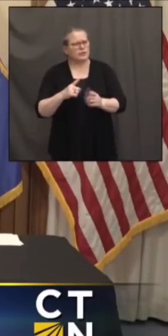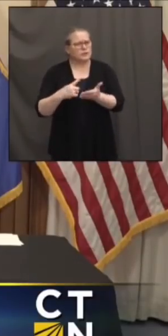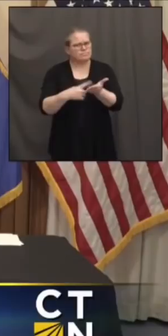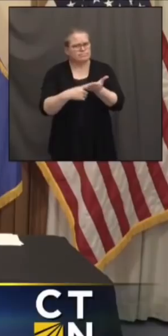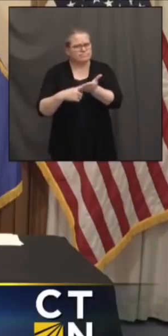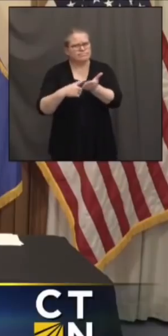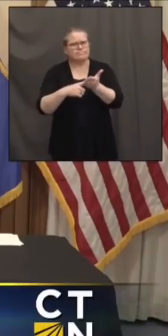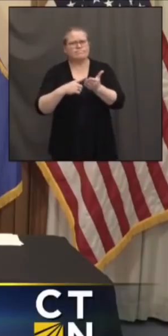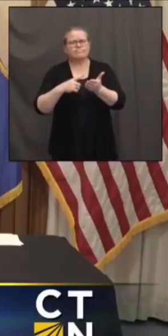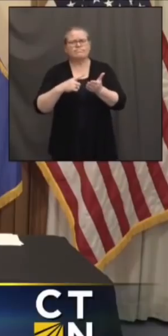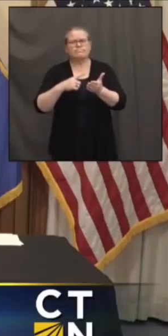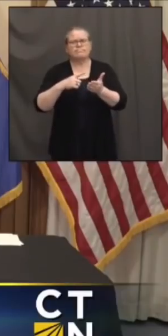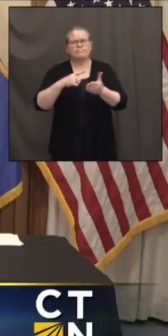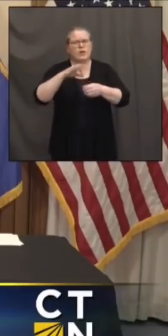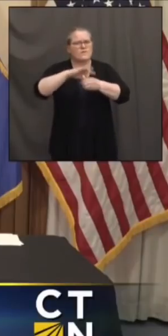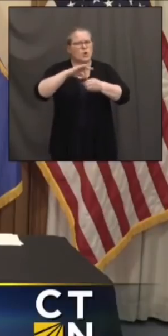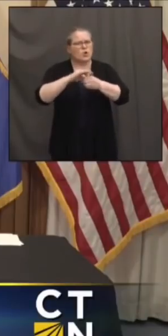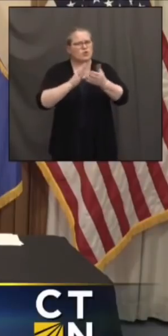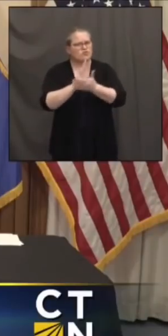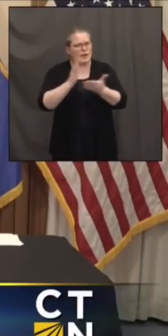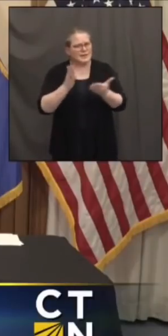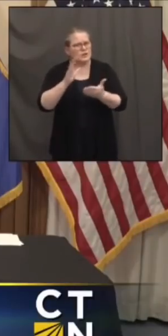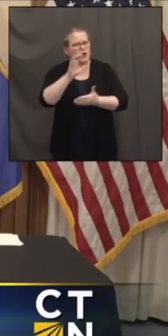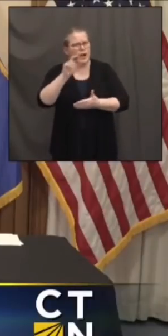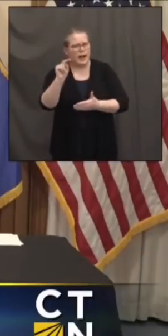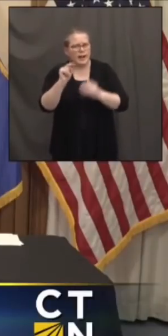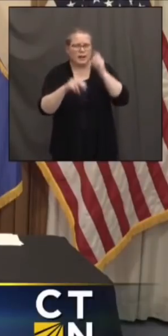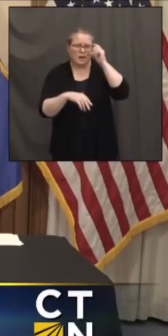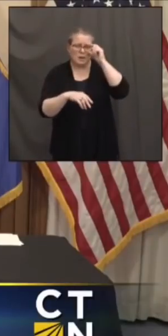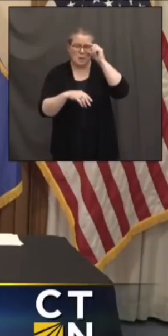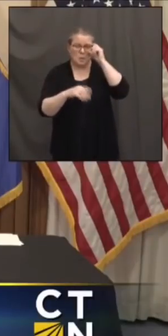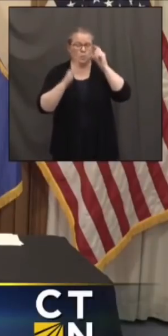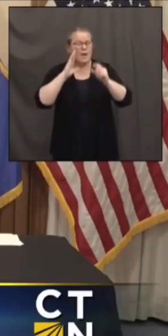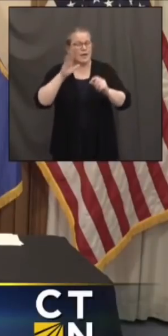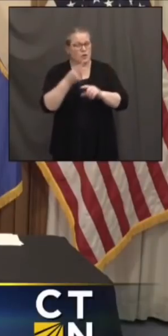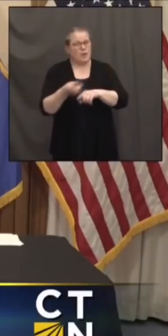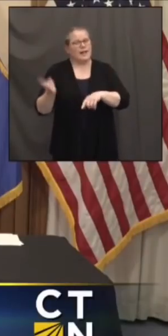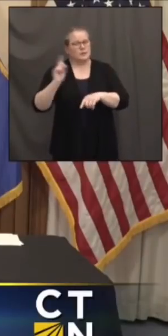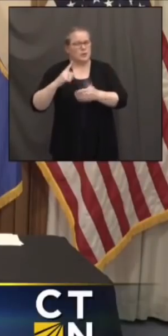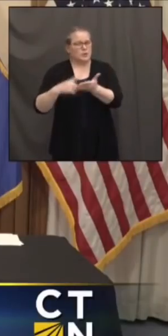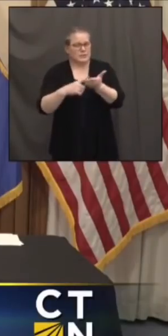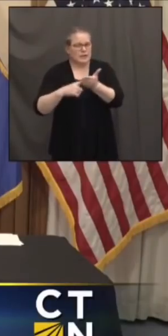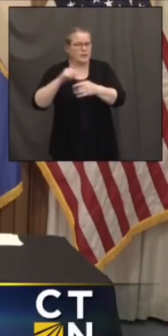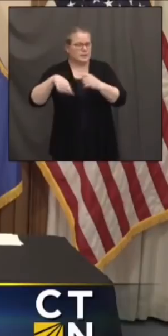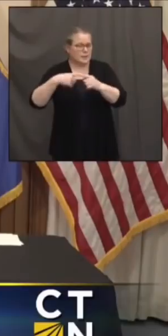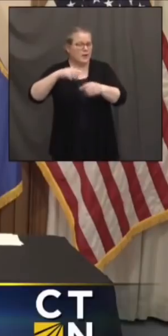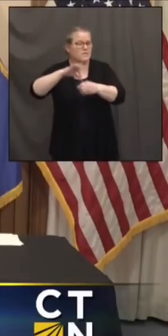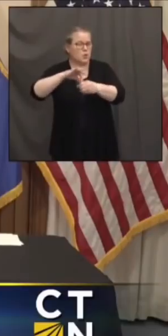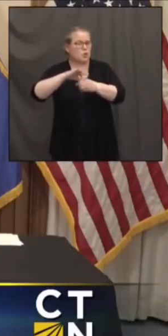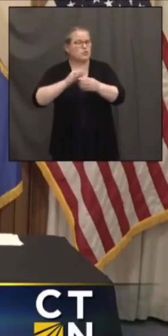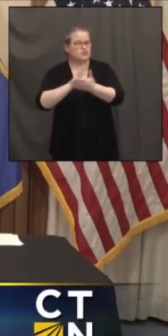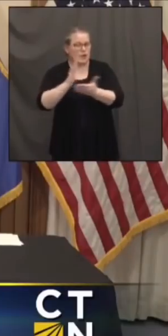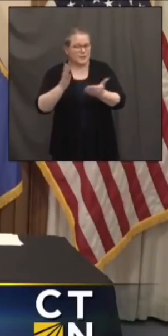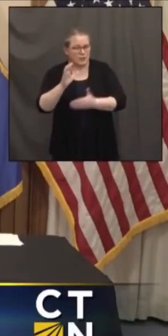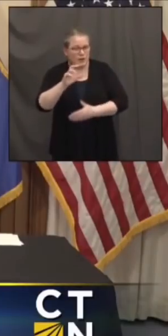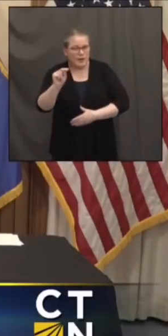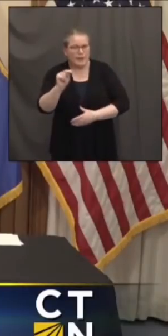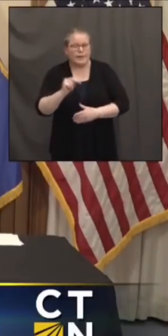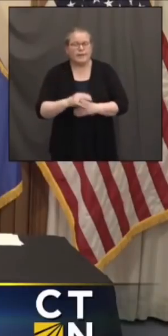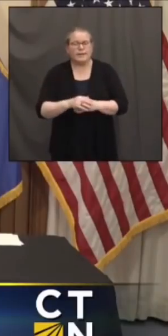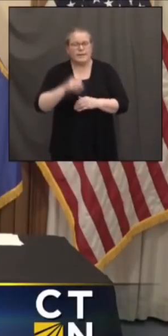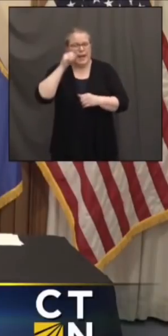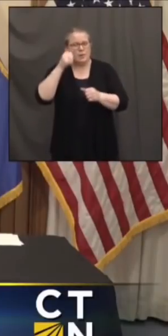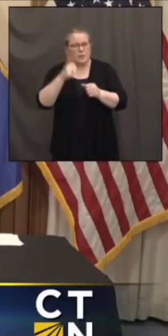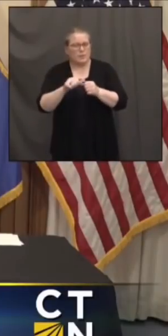expanding voter rights right now? I know that was a topic of conversation last week in relation to the legislation that was presented